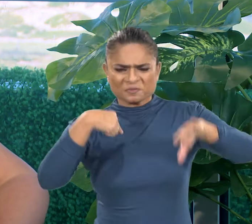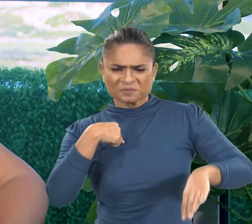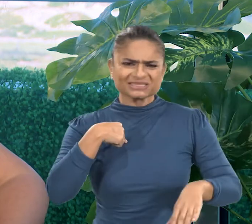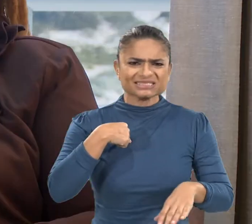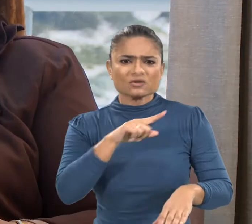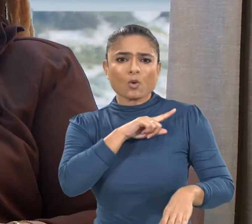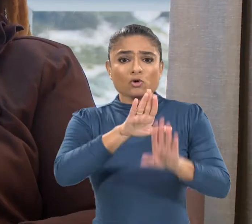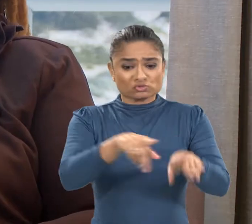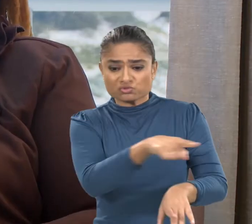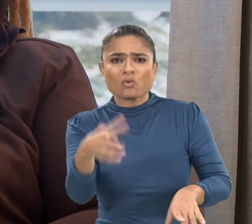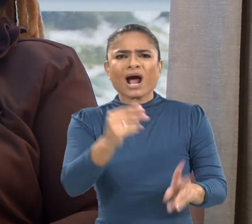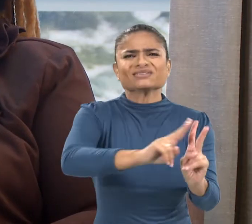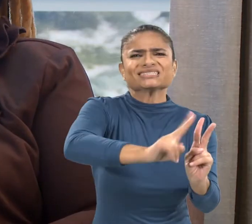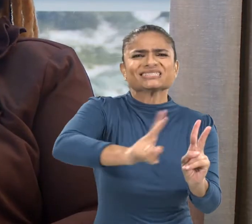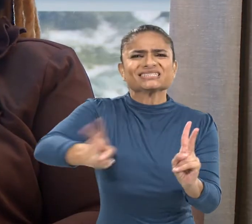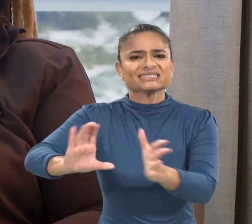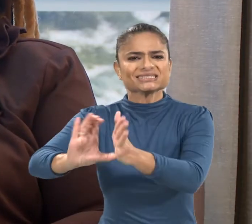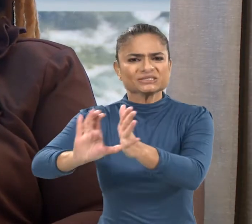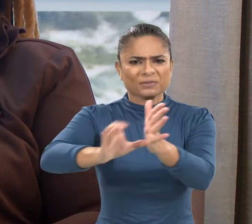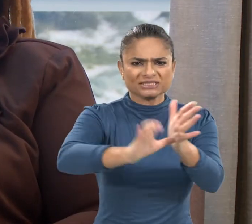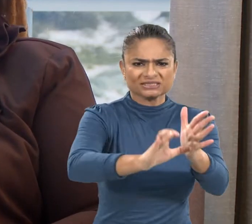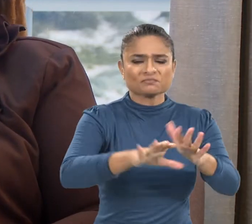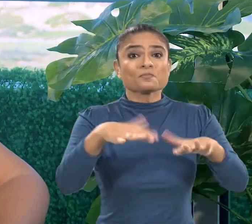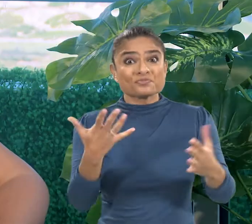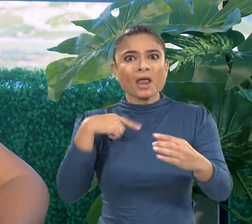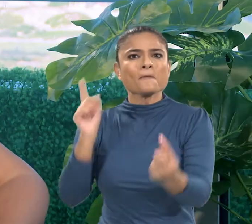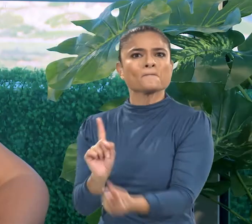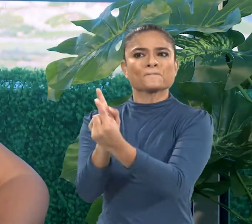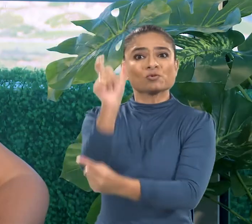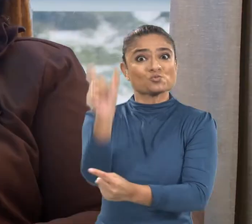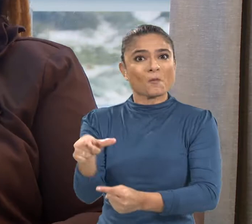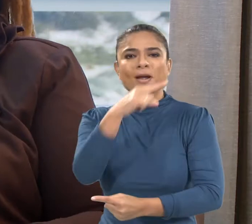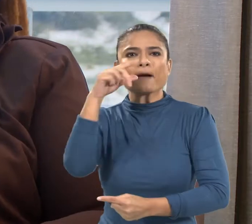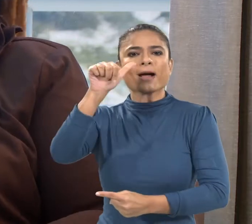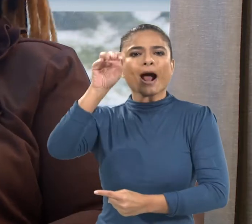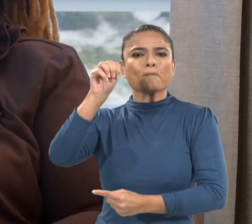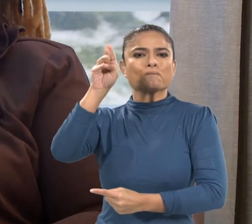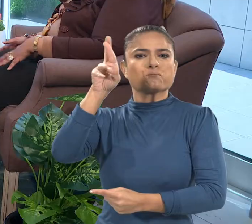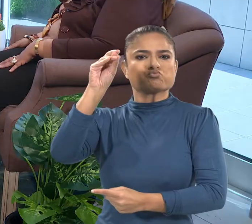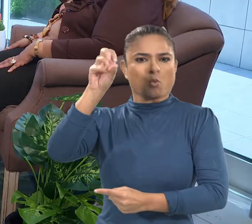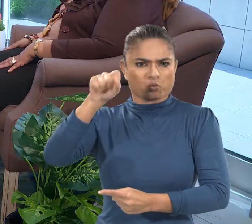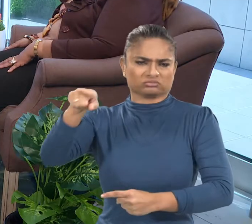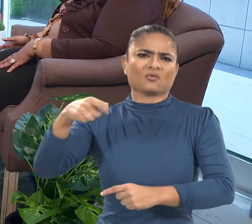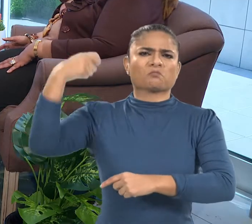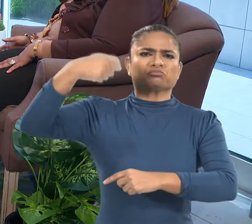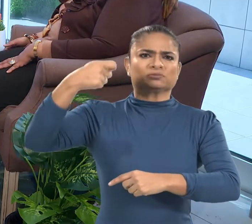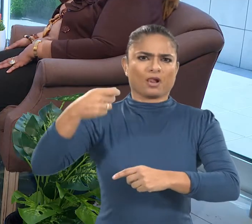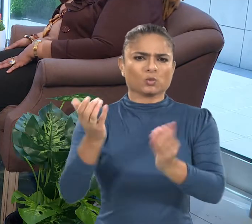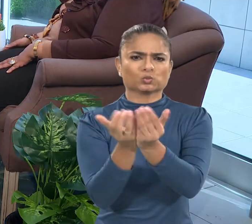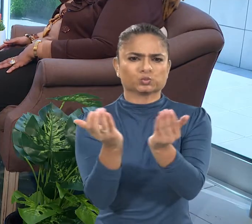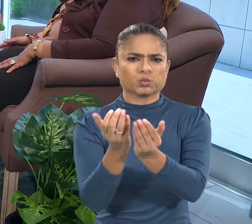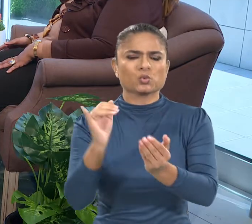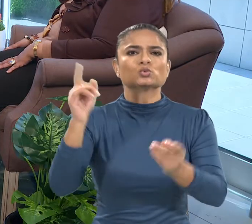because, there's not children with disability, different type of disability. And there I met Mrs. Ambrose. She was the